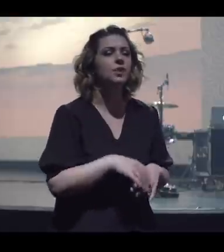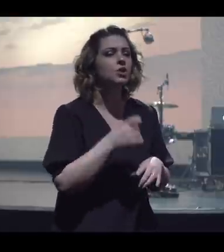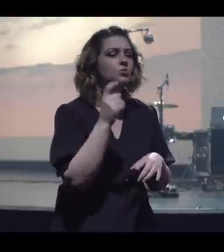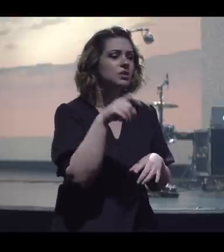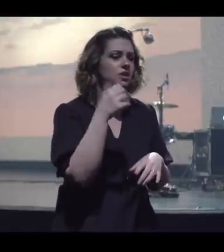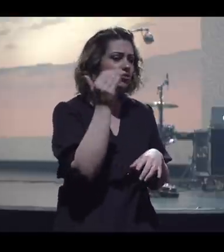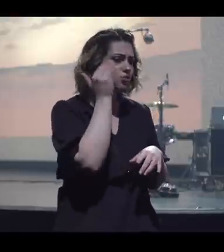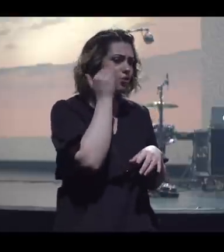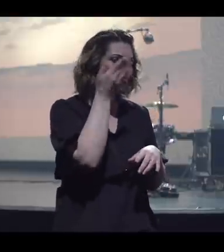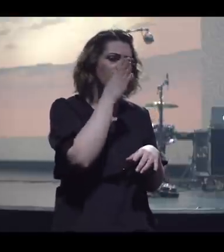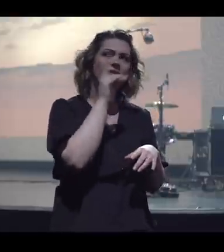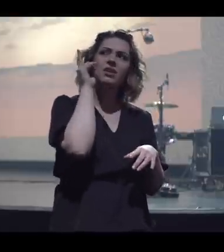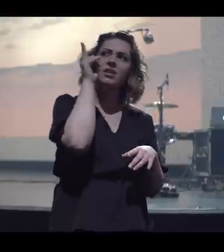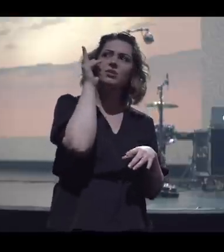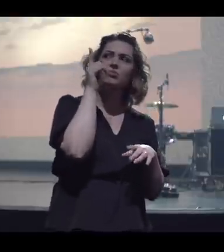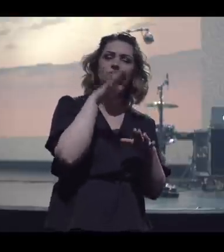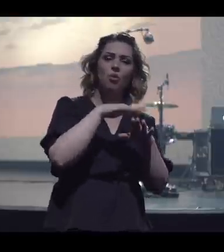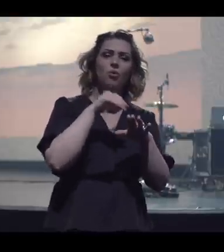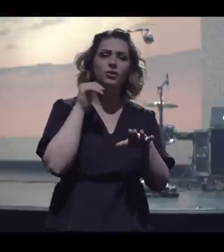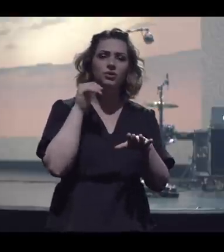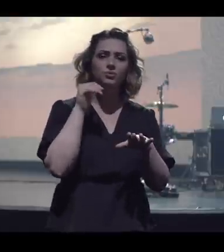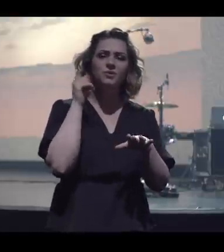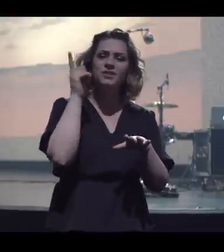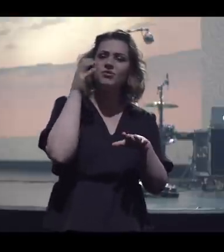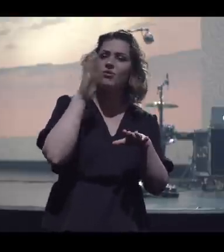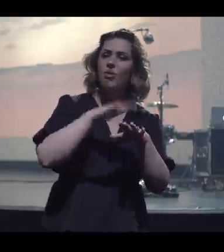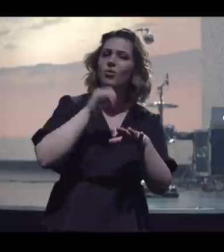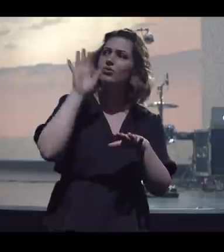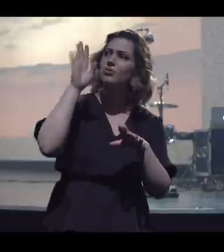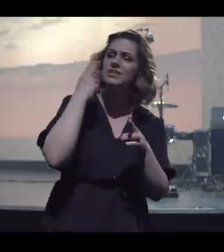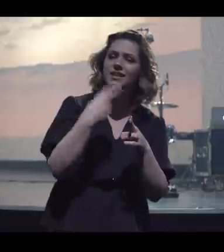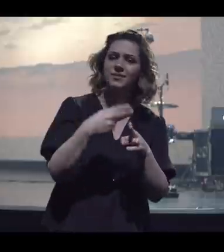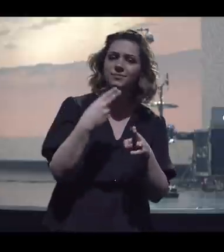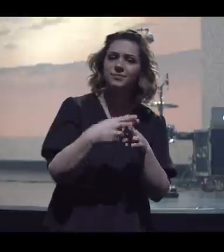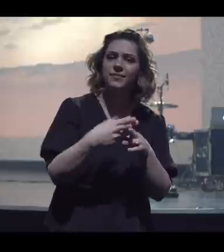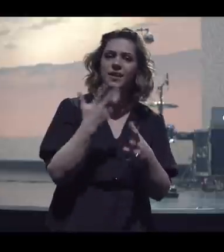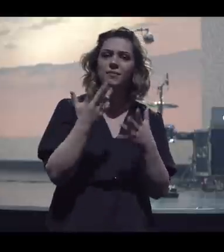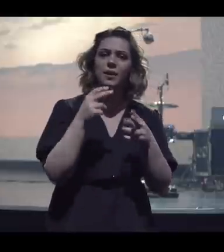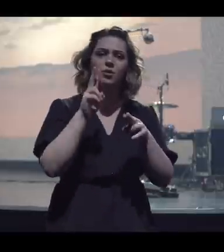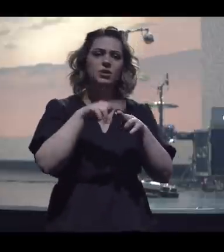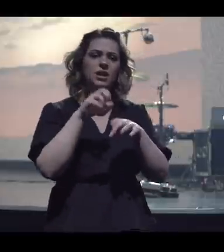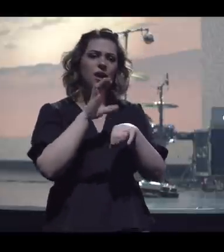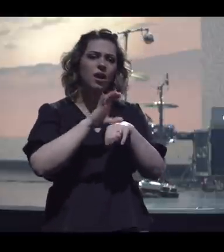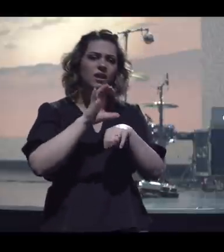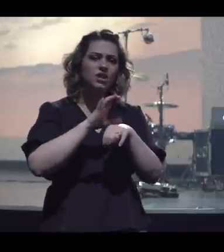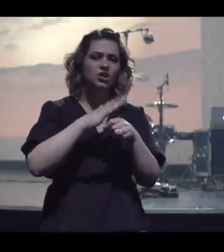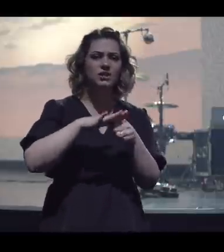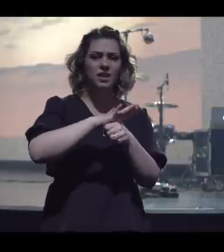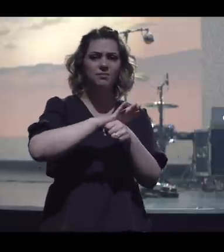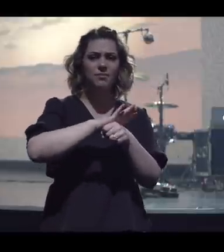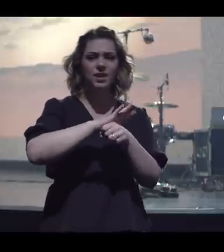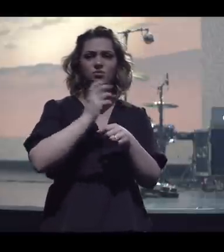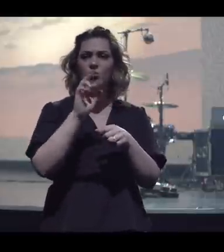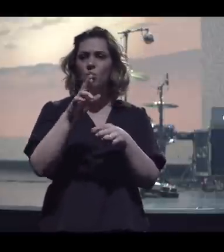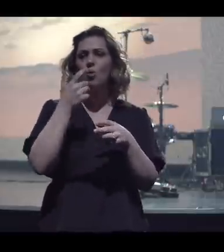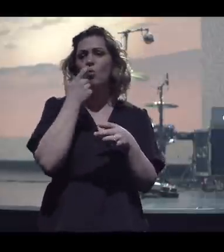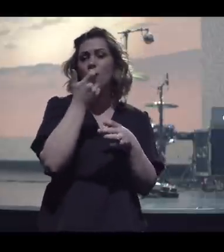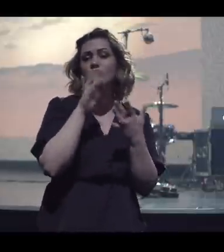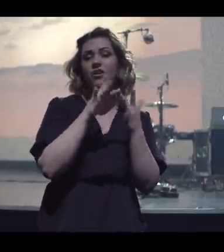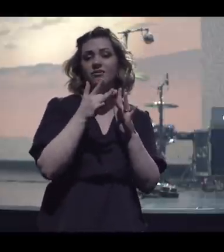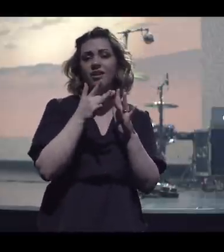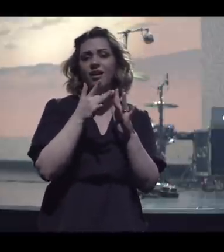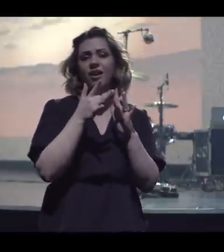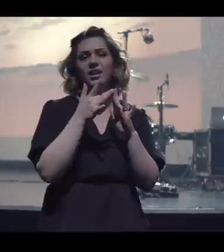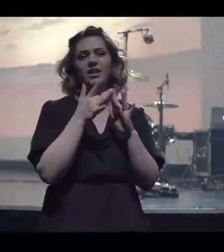you. He's calling you by name. And maybe you're sitting on a campus or you're watching on demand and you